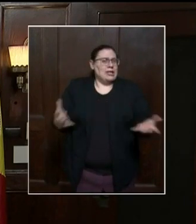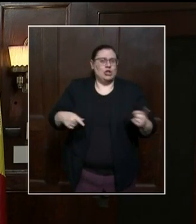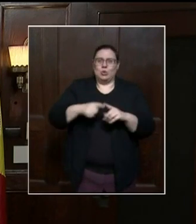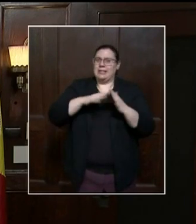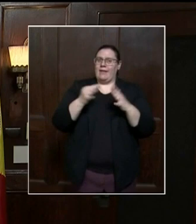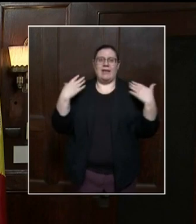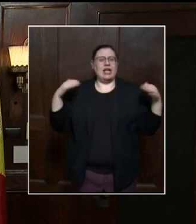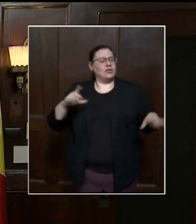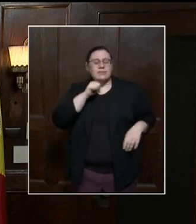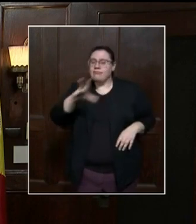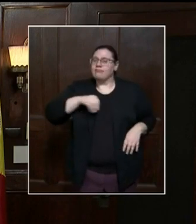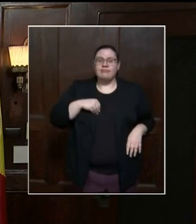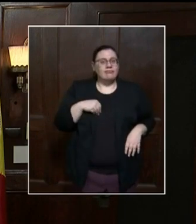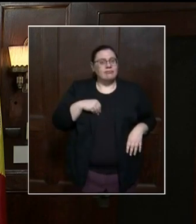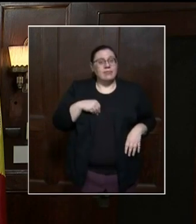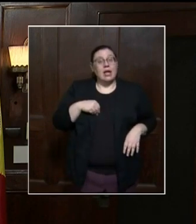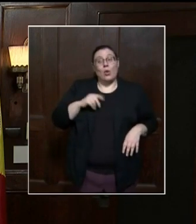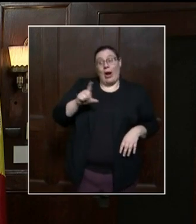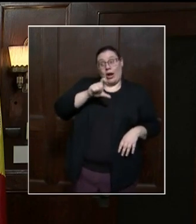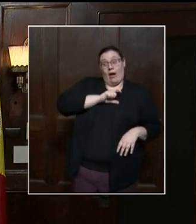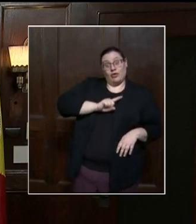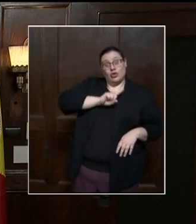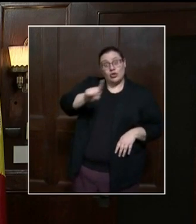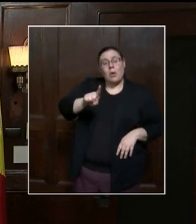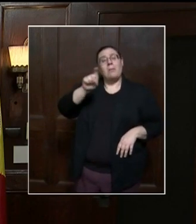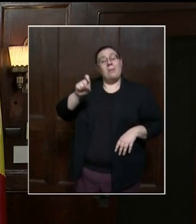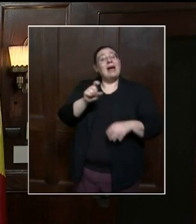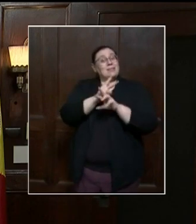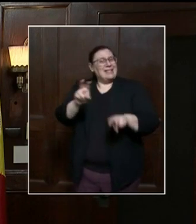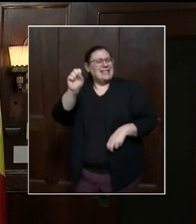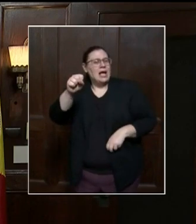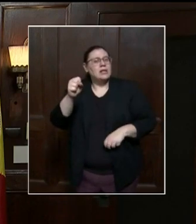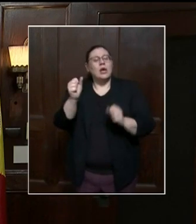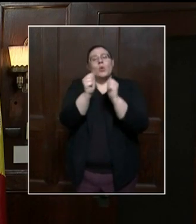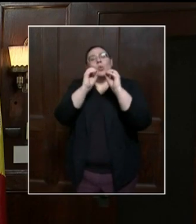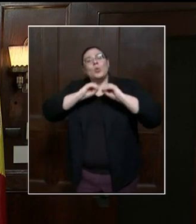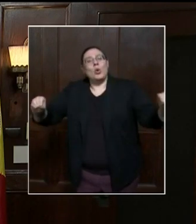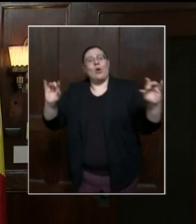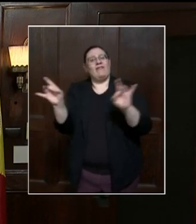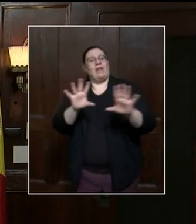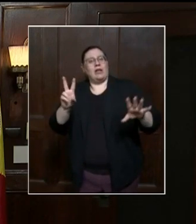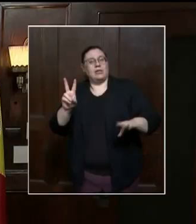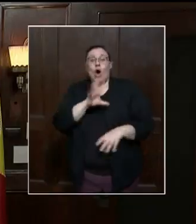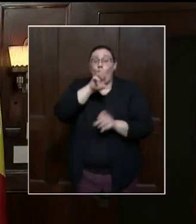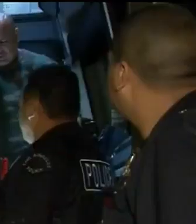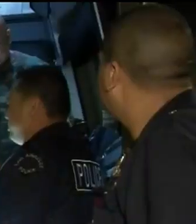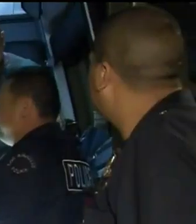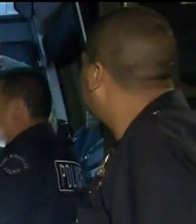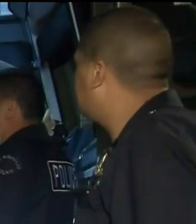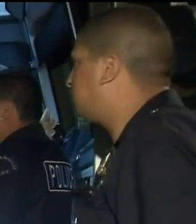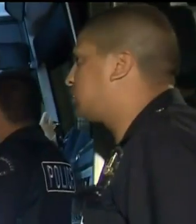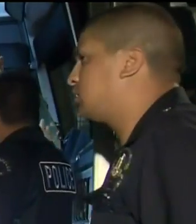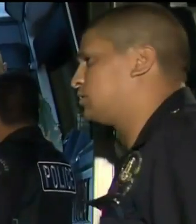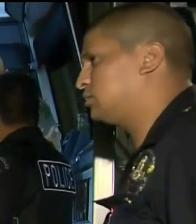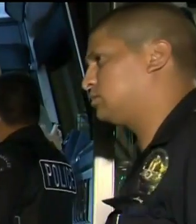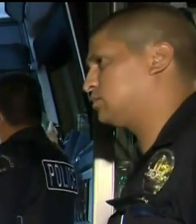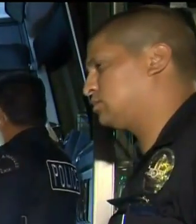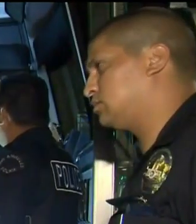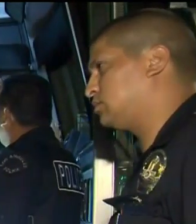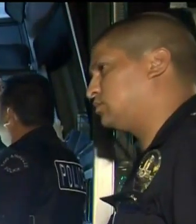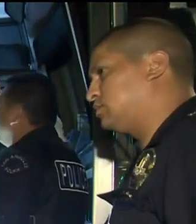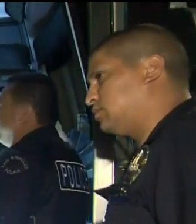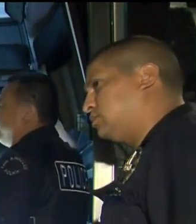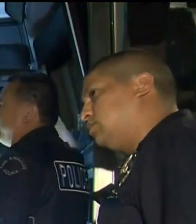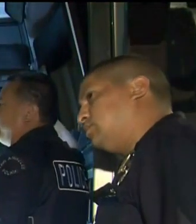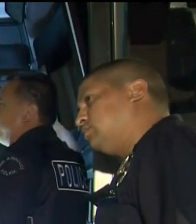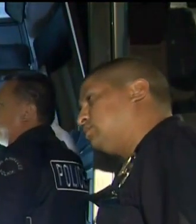officers are deployed, they must keep the peace without violence. But he also praised the dedication and bravery of the majority of officers